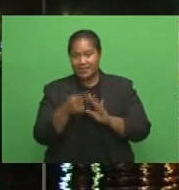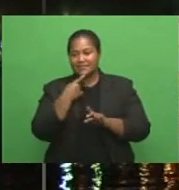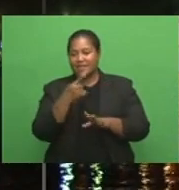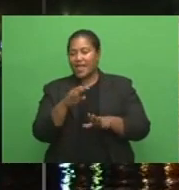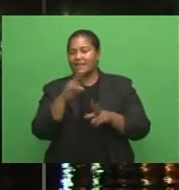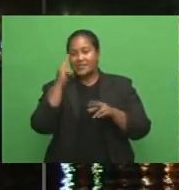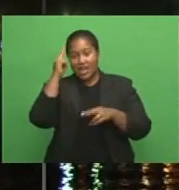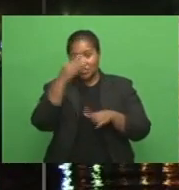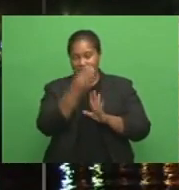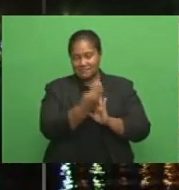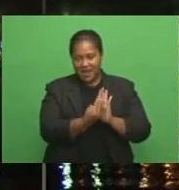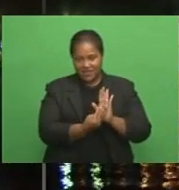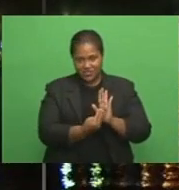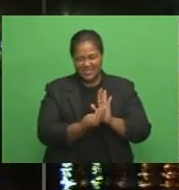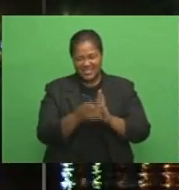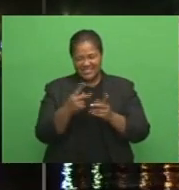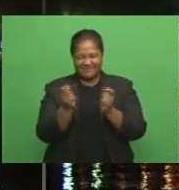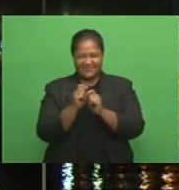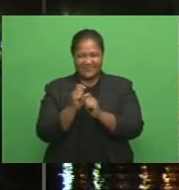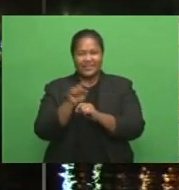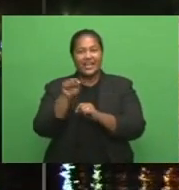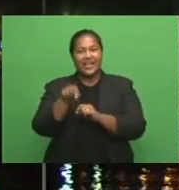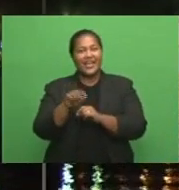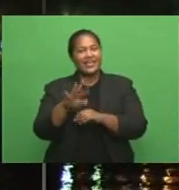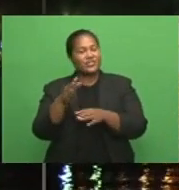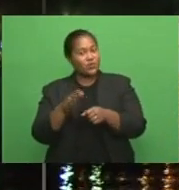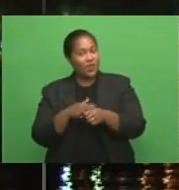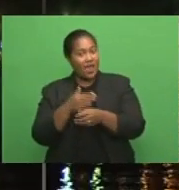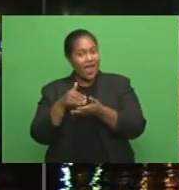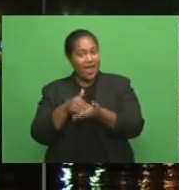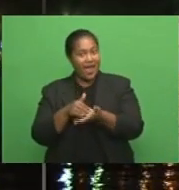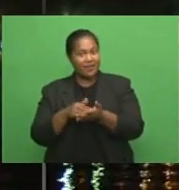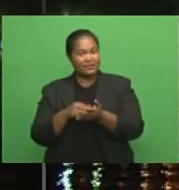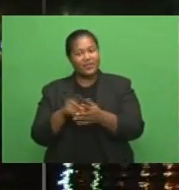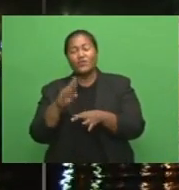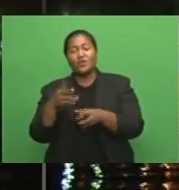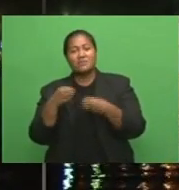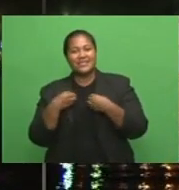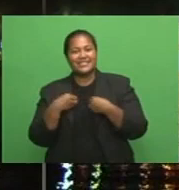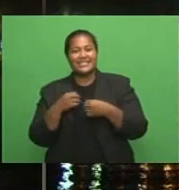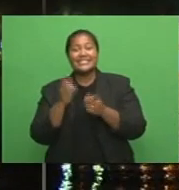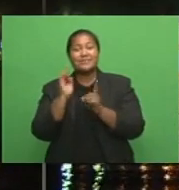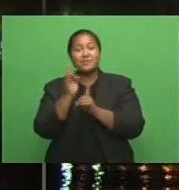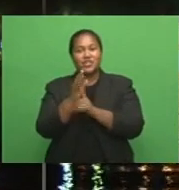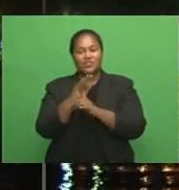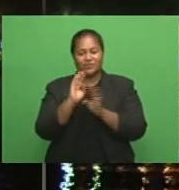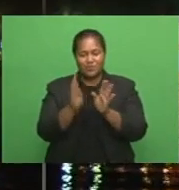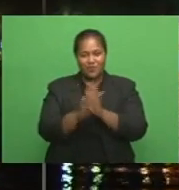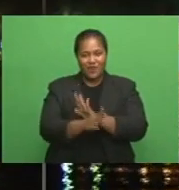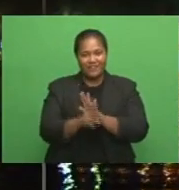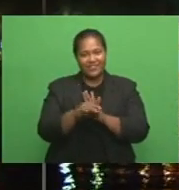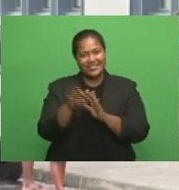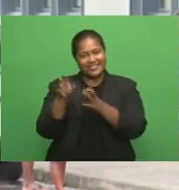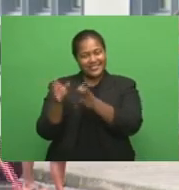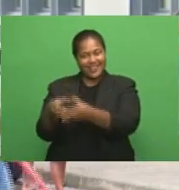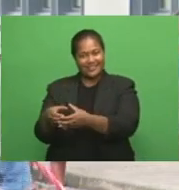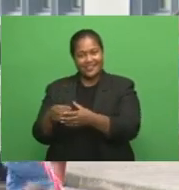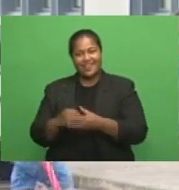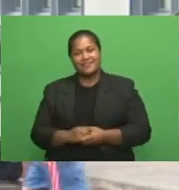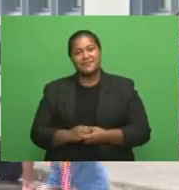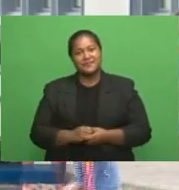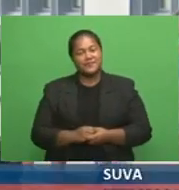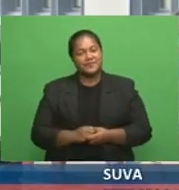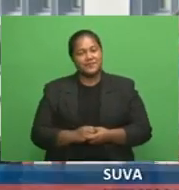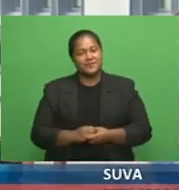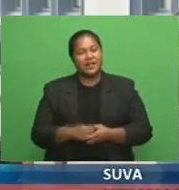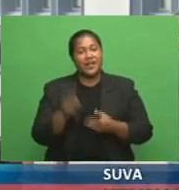budget has simplified and lowered the cost of doing business, especially for the private sector. Kelly Vavallo reports. The